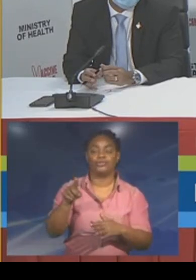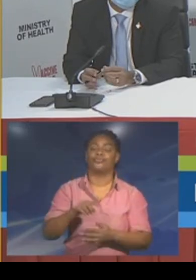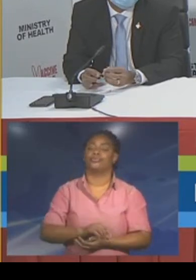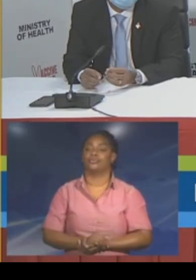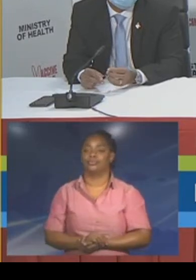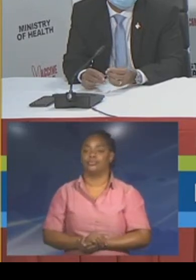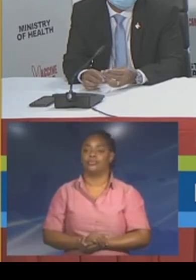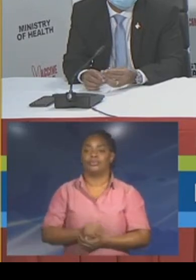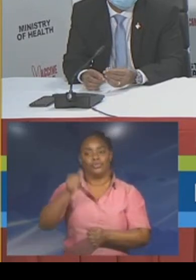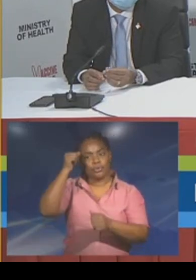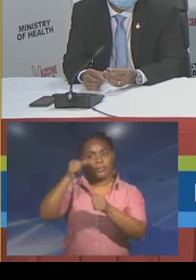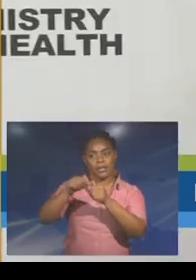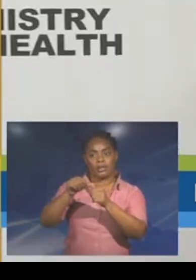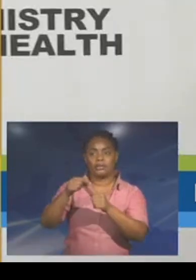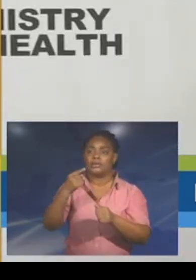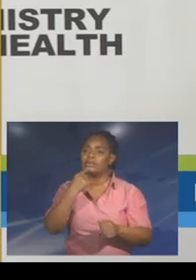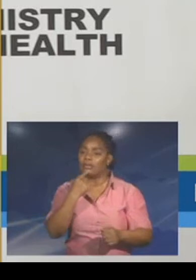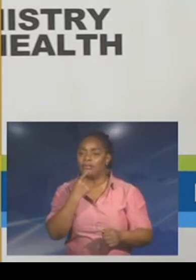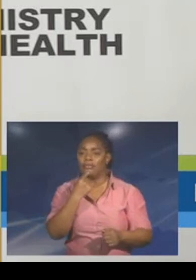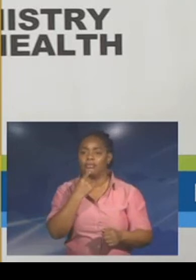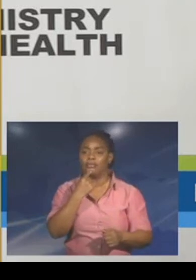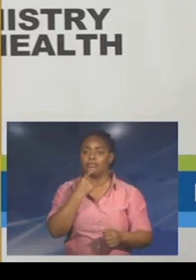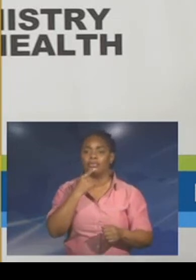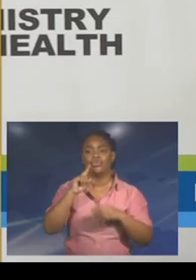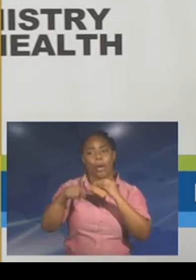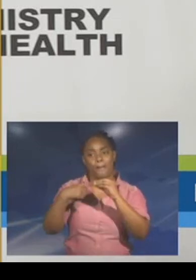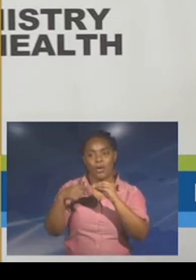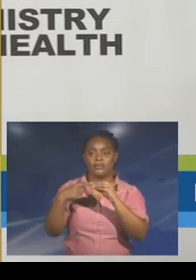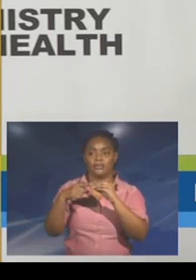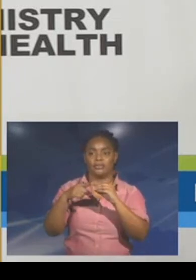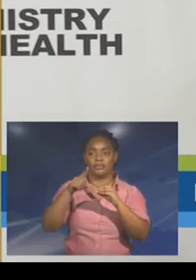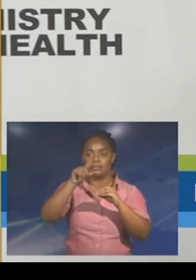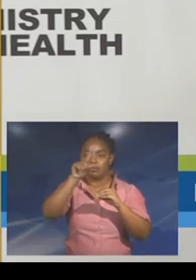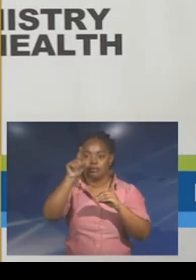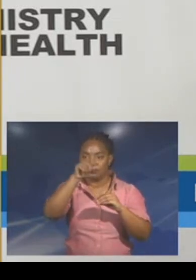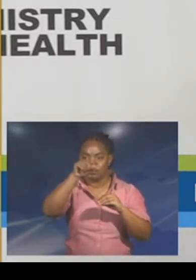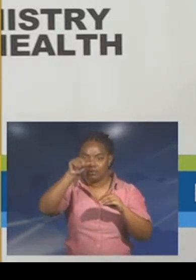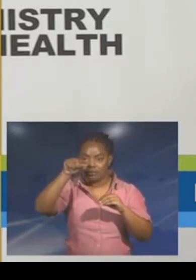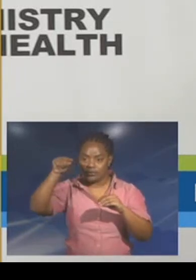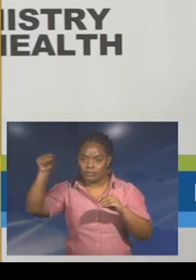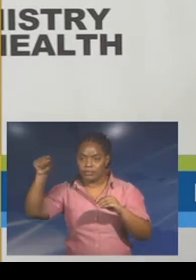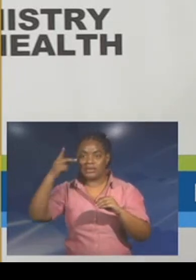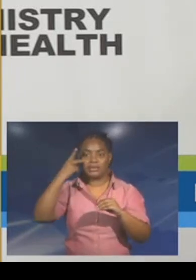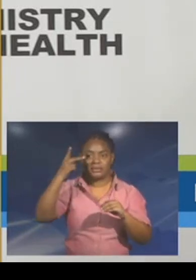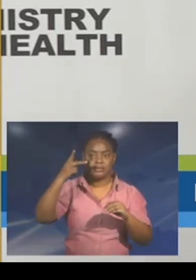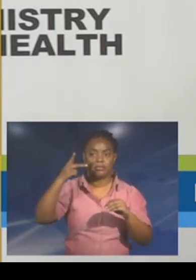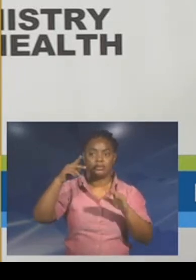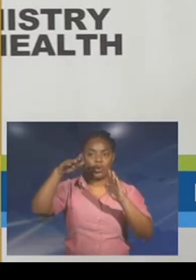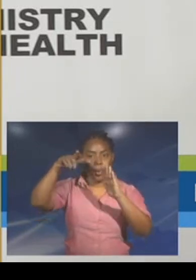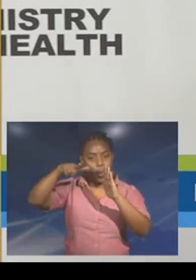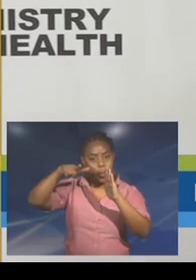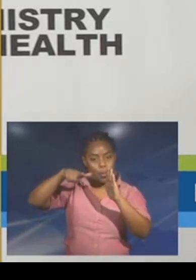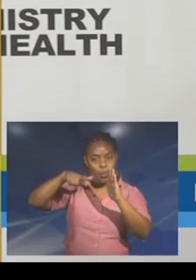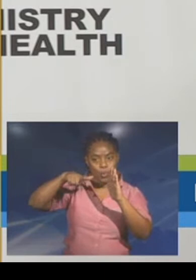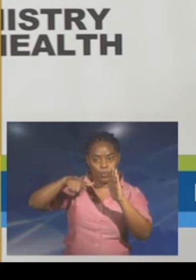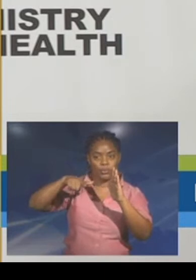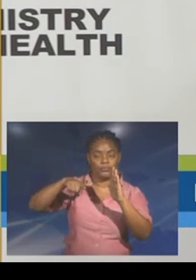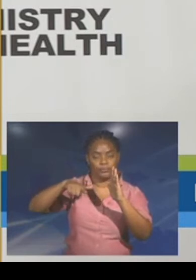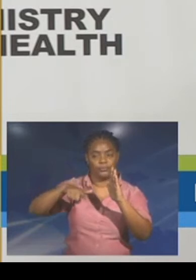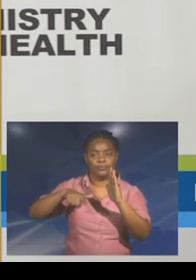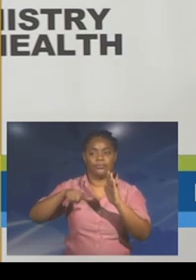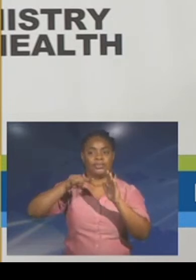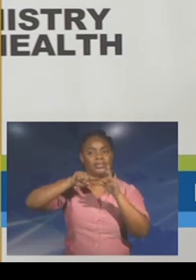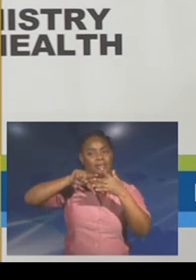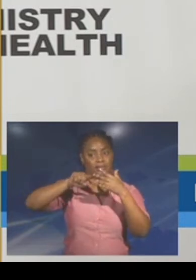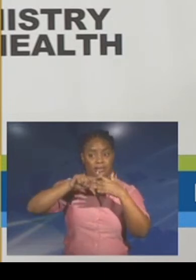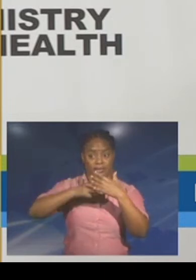mentioned as we were speaking about the epidemic curve, looking at the decrease at the start of June and then the leveling out towards